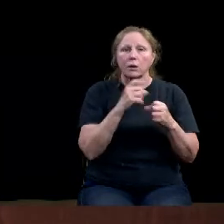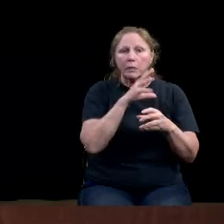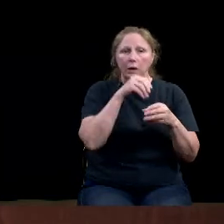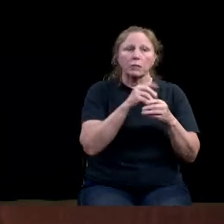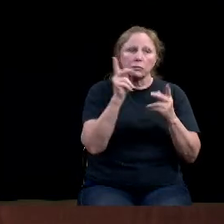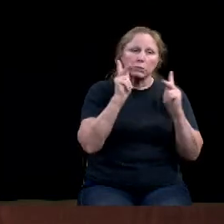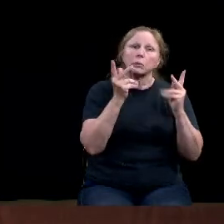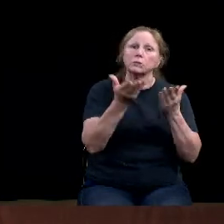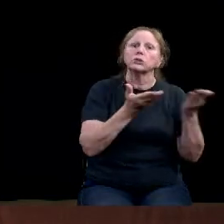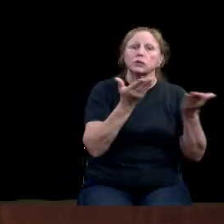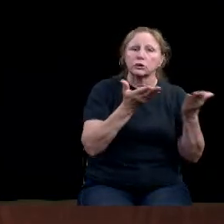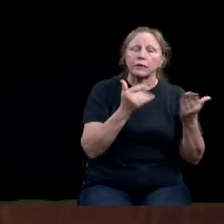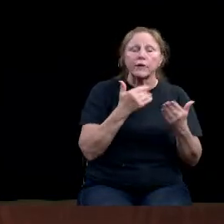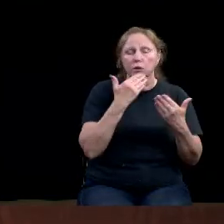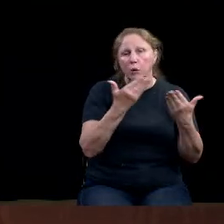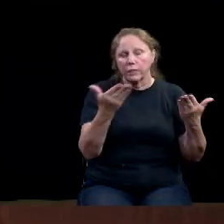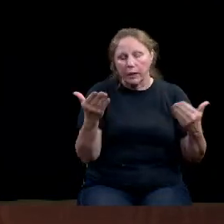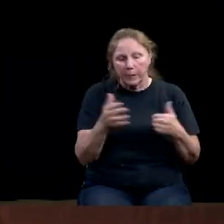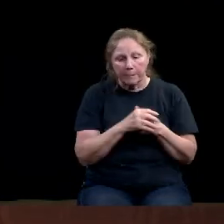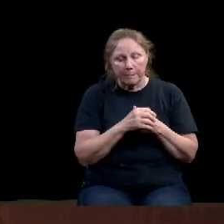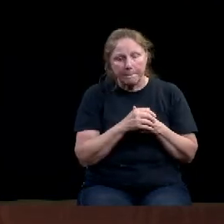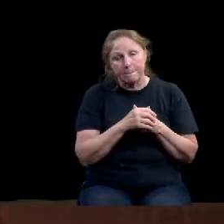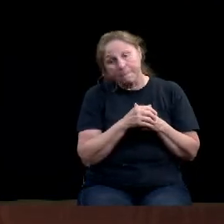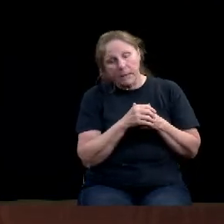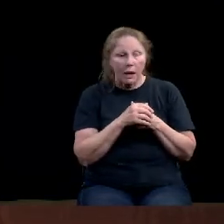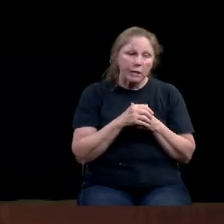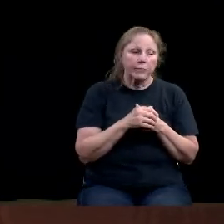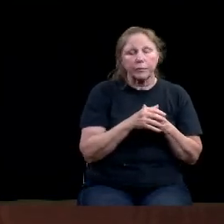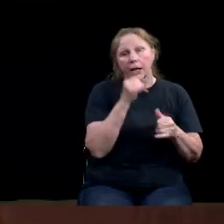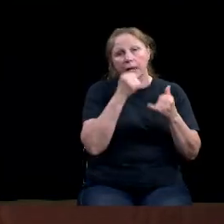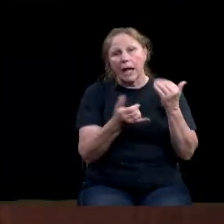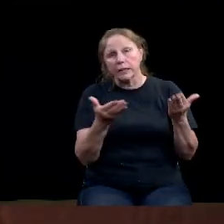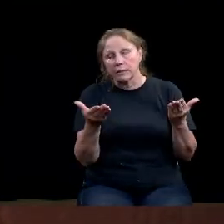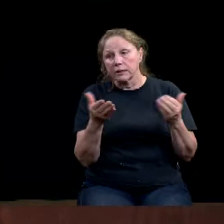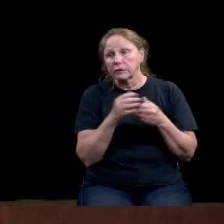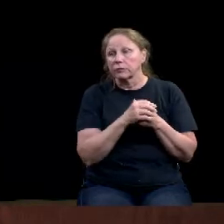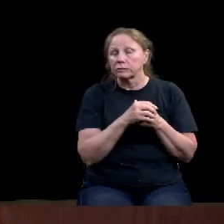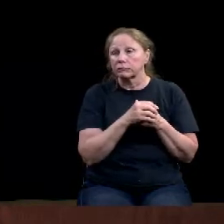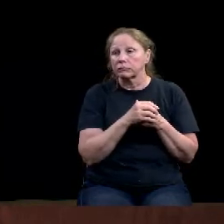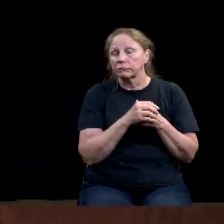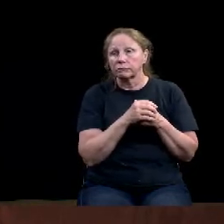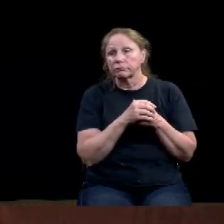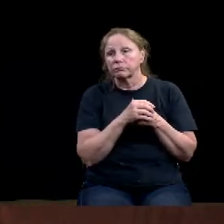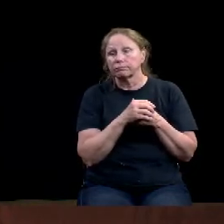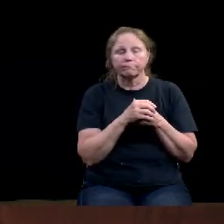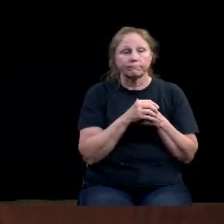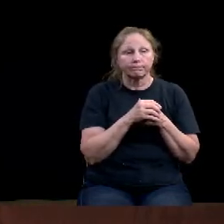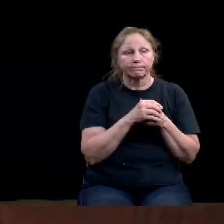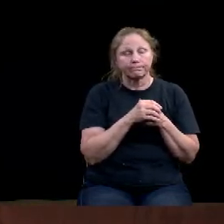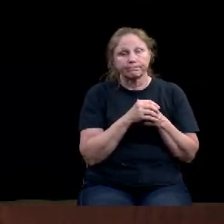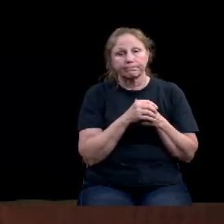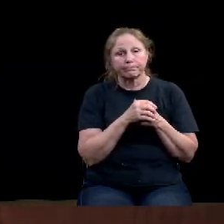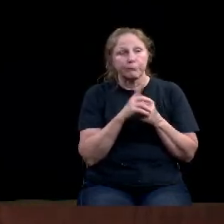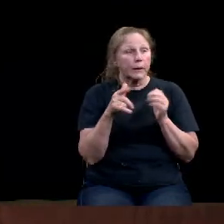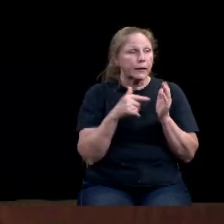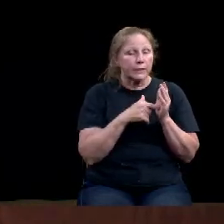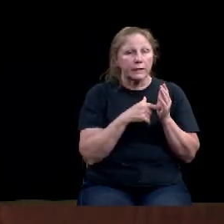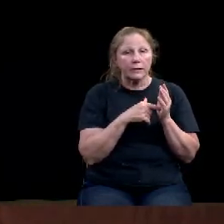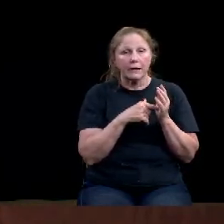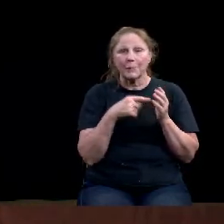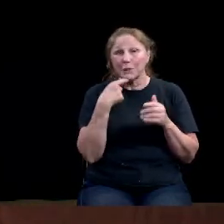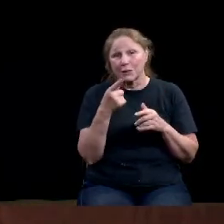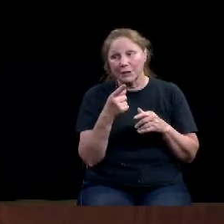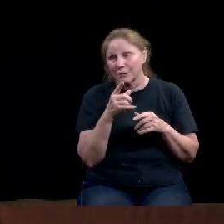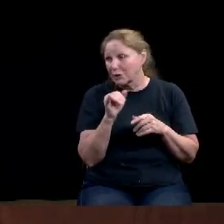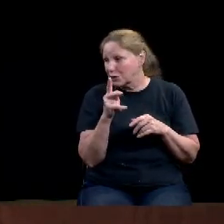this is, I'm going to tell this joke, Cindy, because you don't like it. I was having an